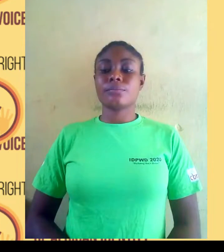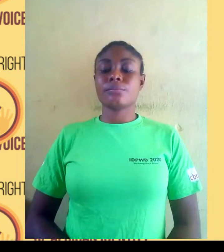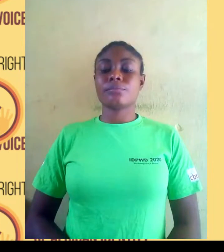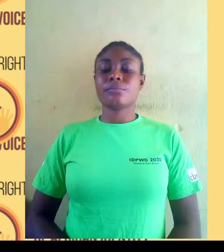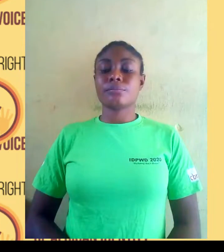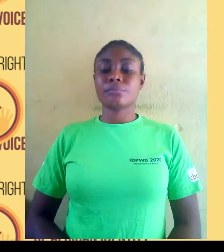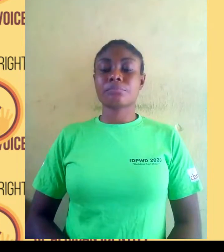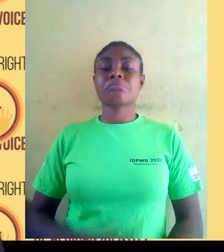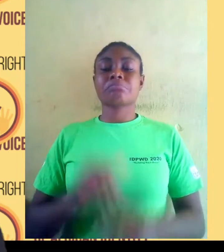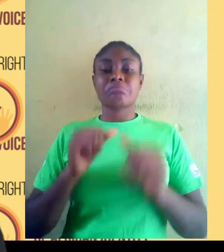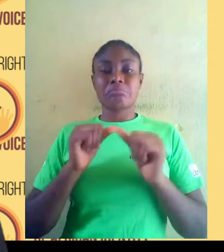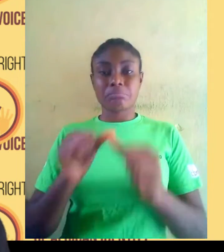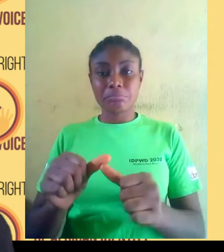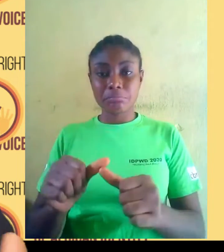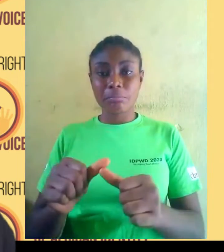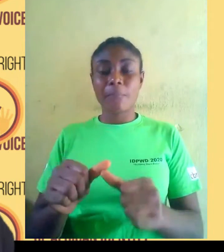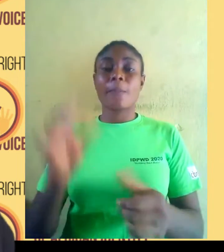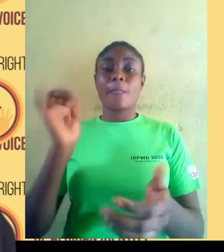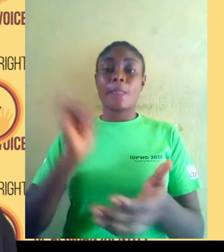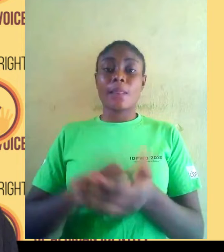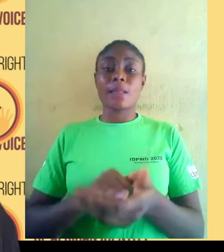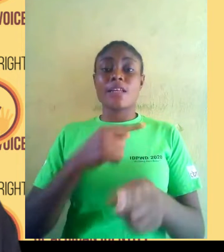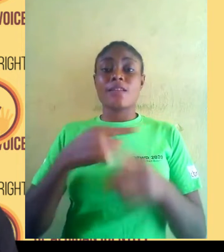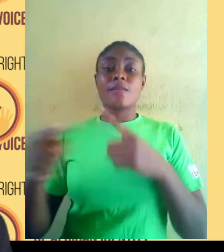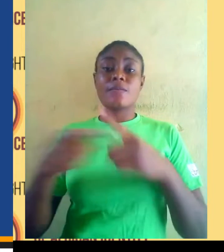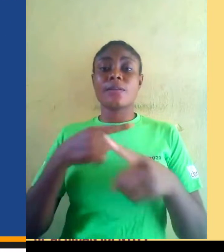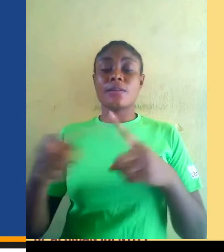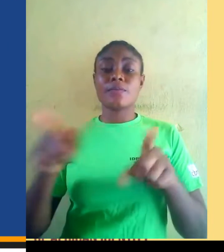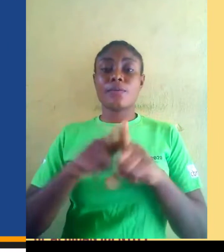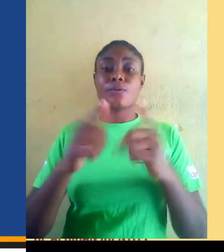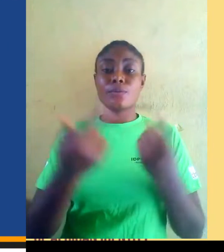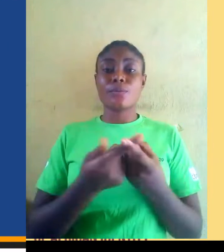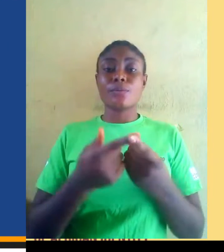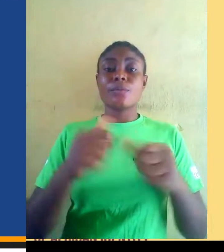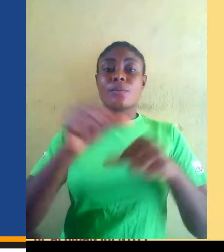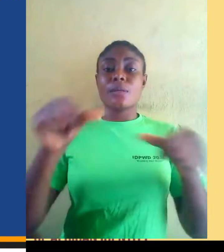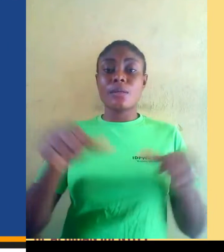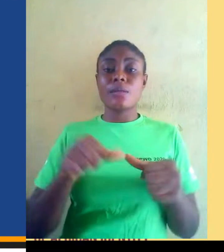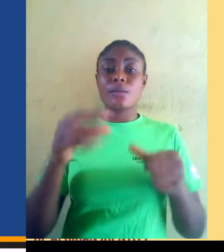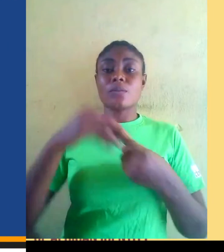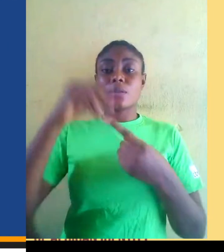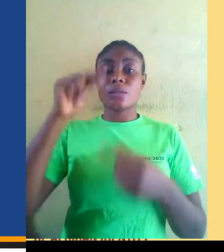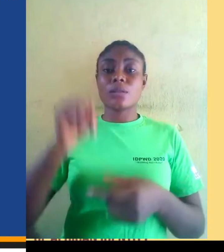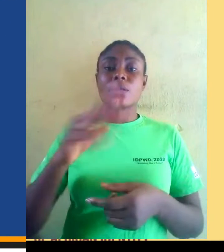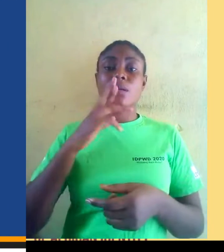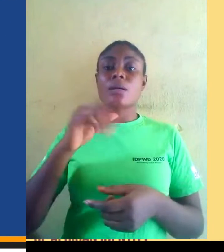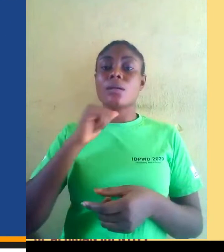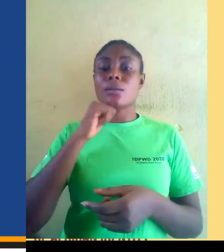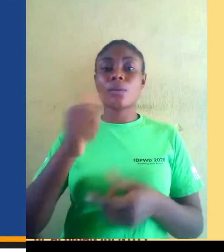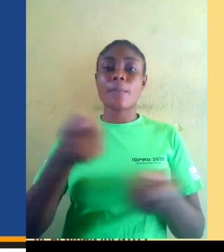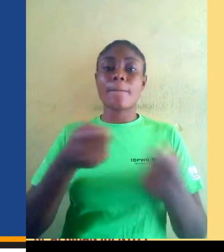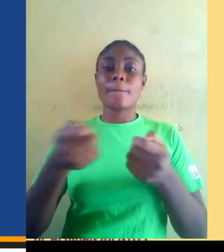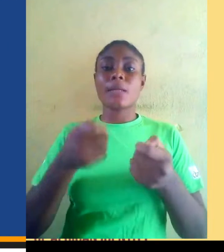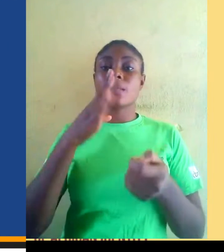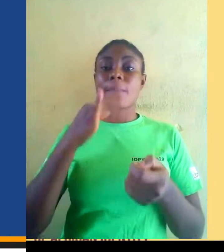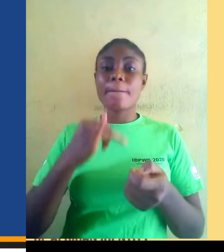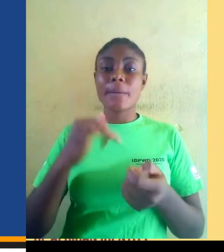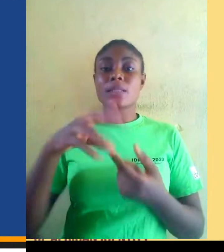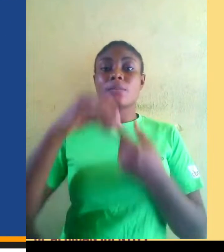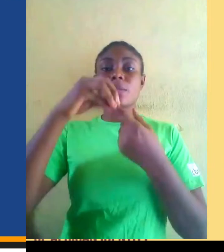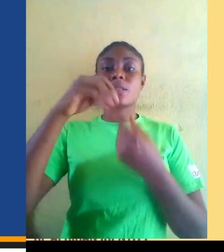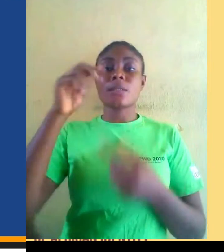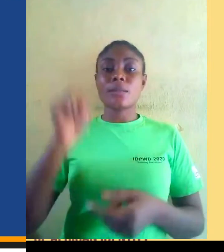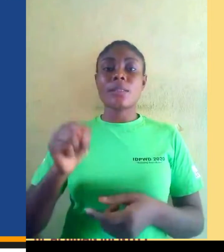And it says finally that the various sectors of special needs education are not manned by special